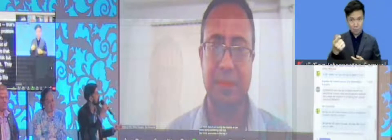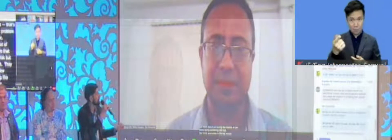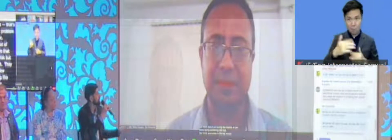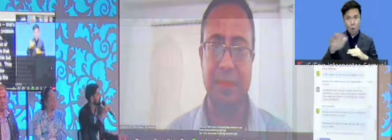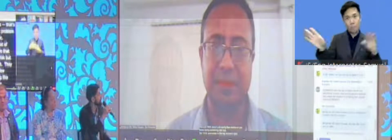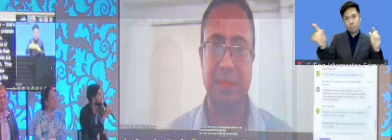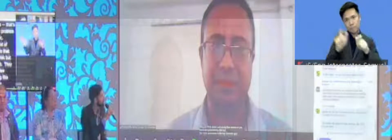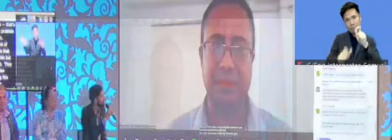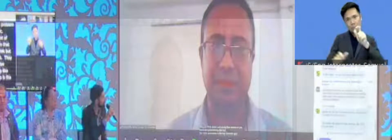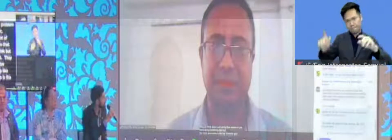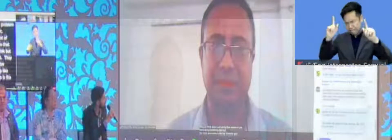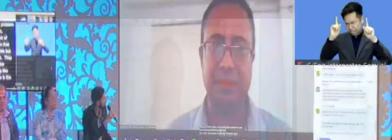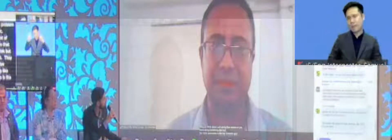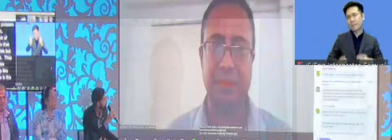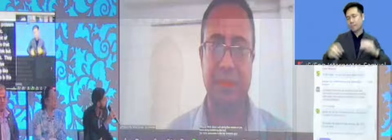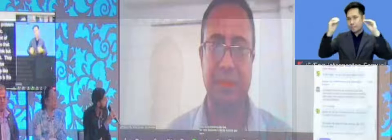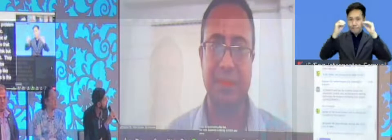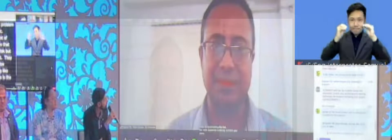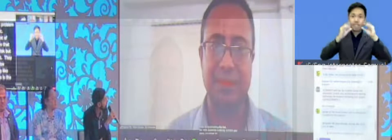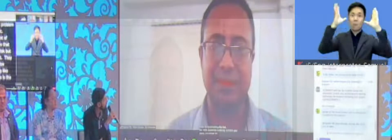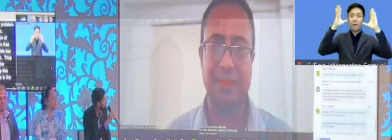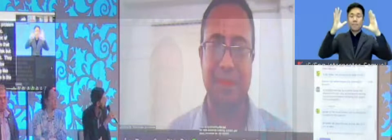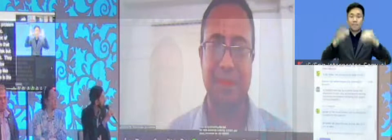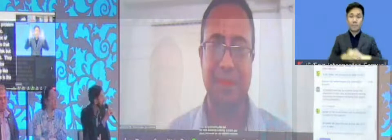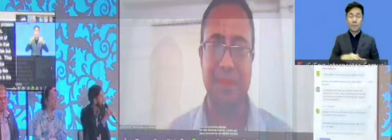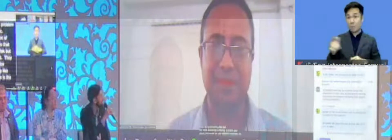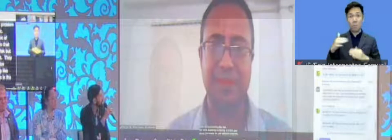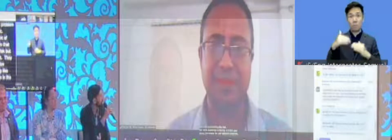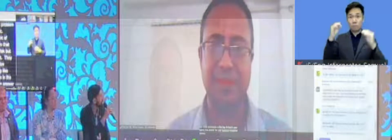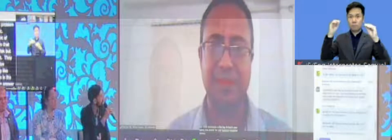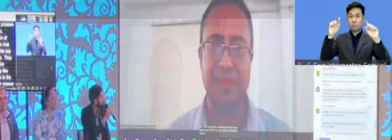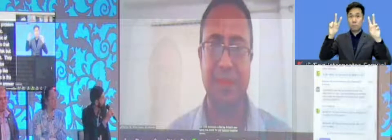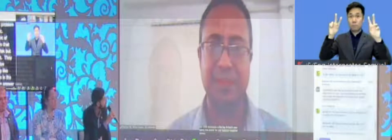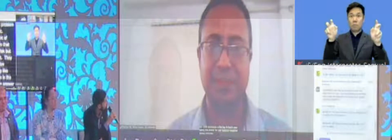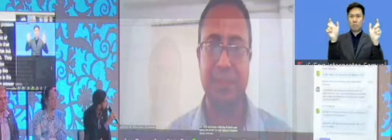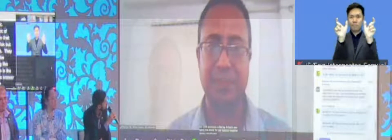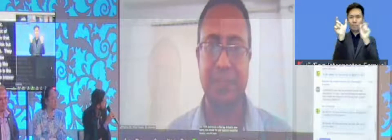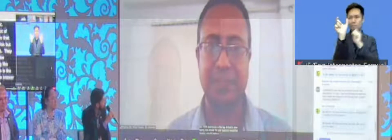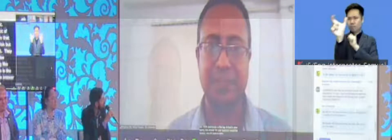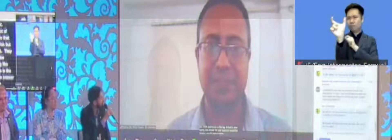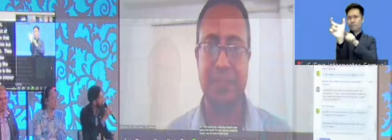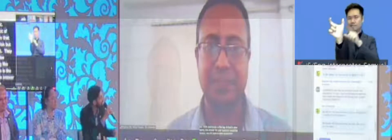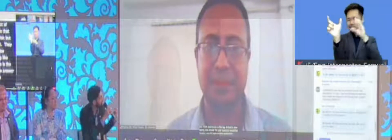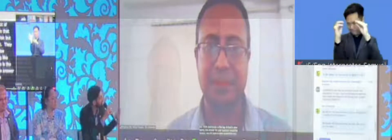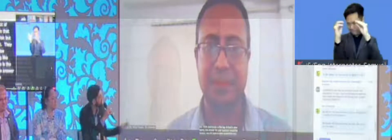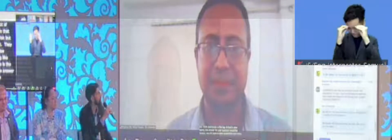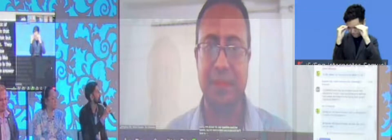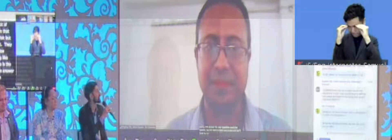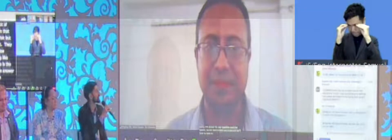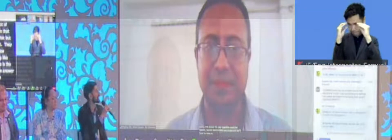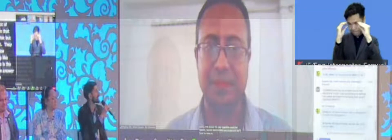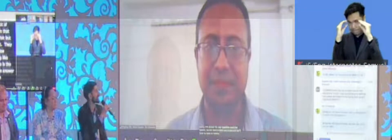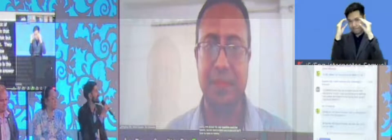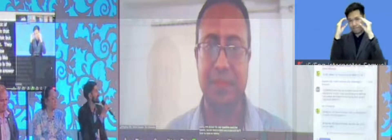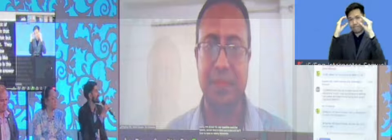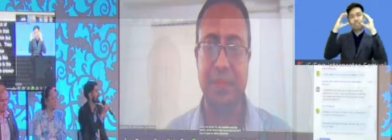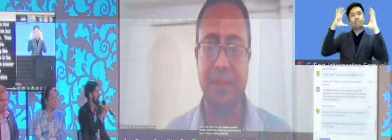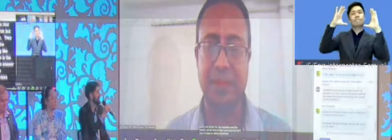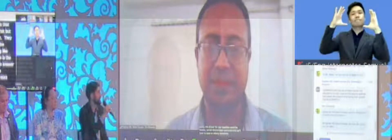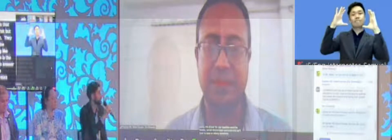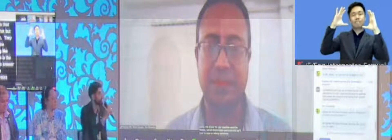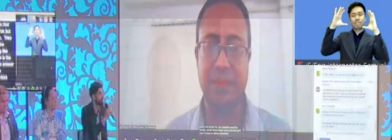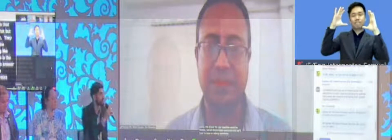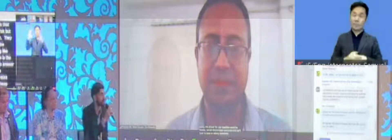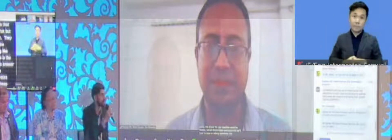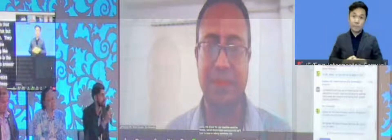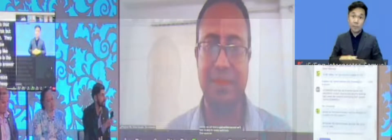your, the answer for your question would be awareness. We'll have to raise awareness and we'll have to keep on raising awareness.